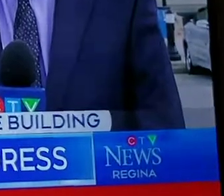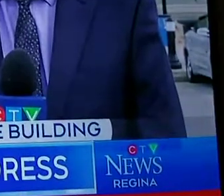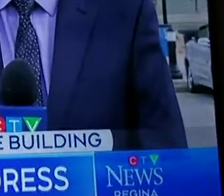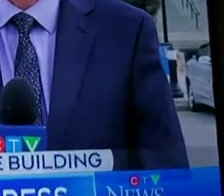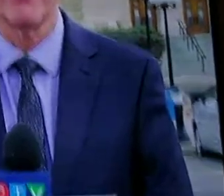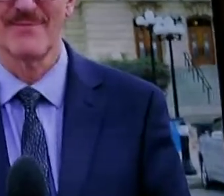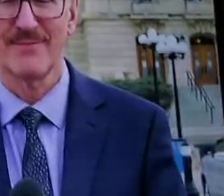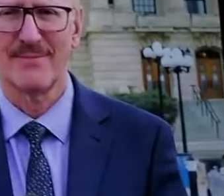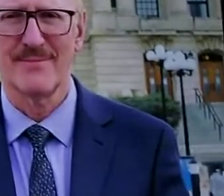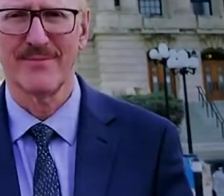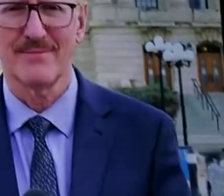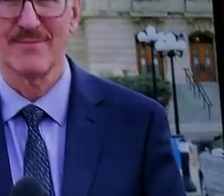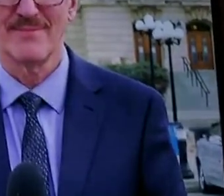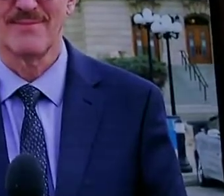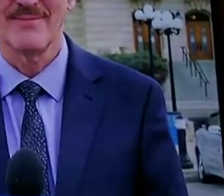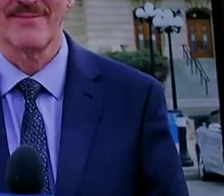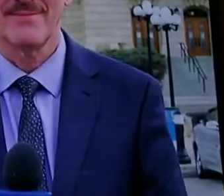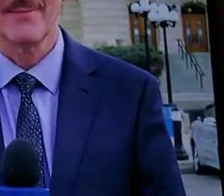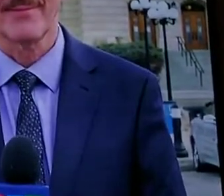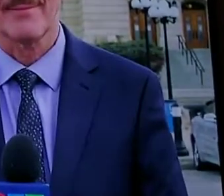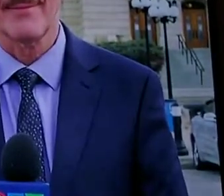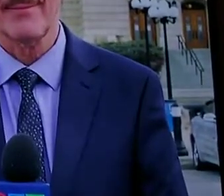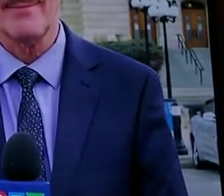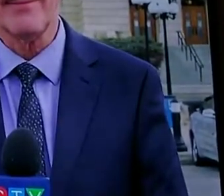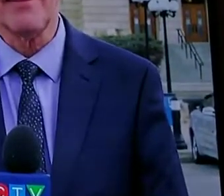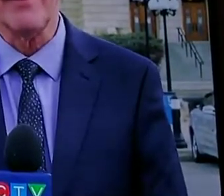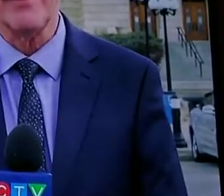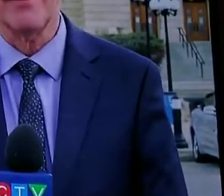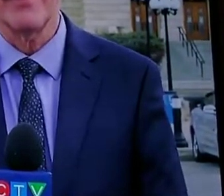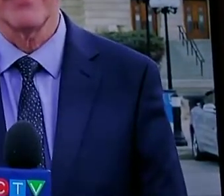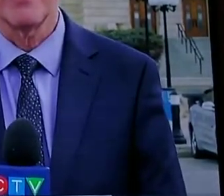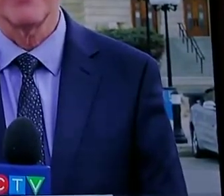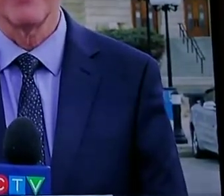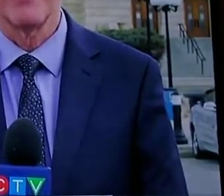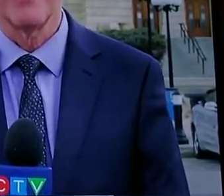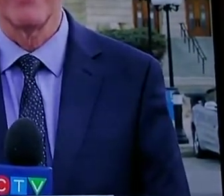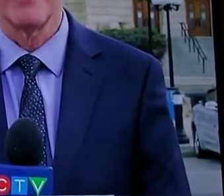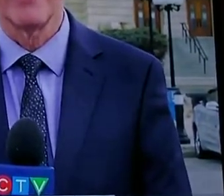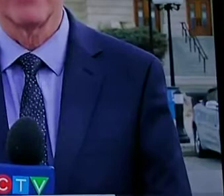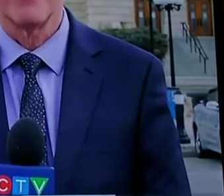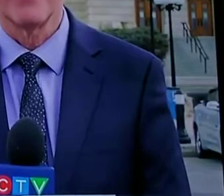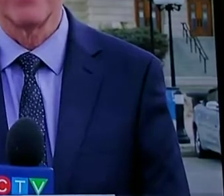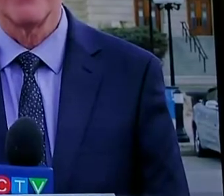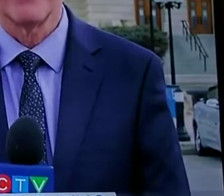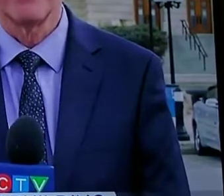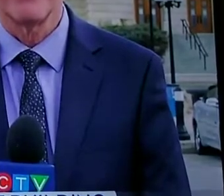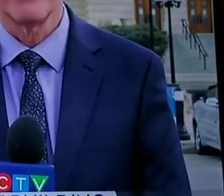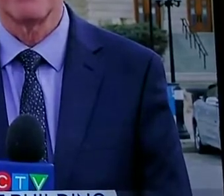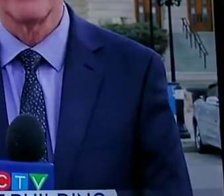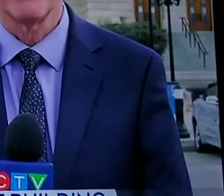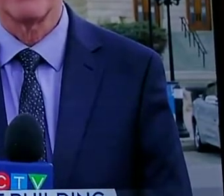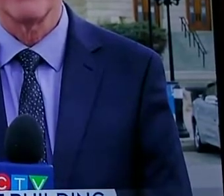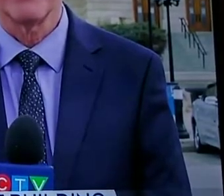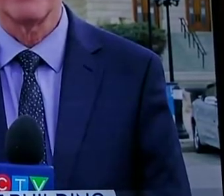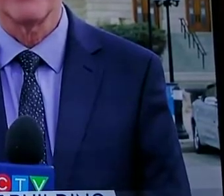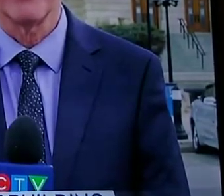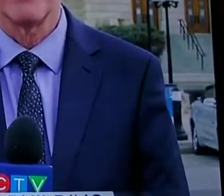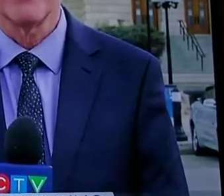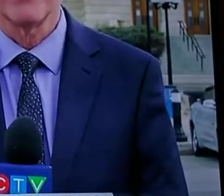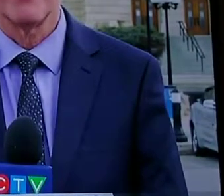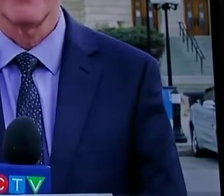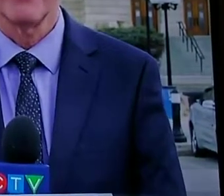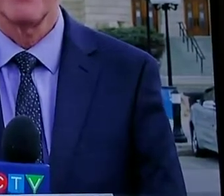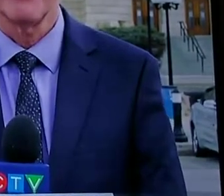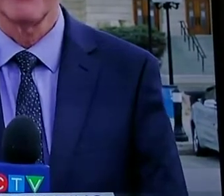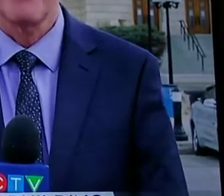businesses who were forced to close because of this pandemic. And for reaction on what was said, let's once again bring in Wayne Manteca. So, Wayne, what were the big takeaways from